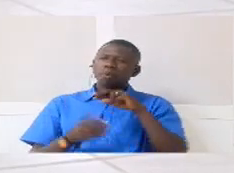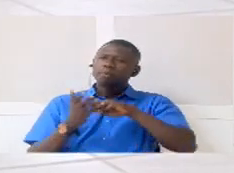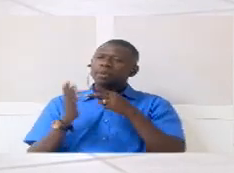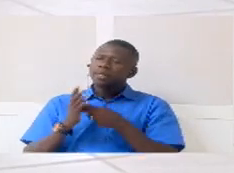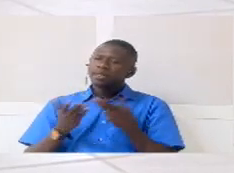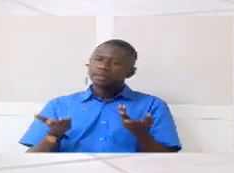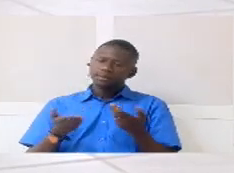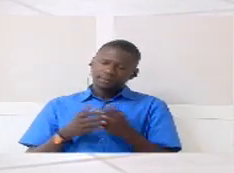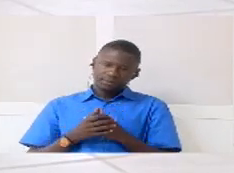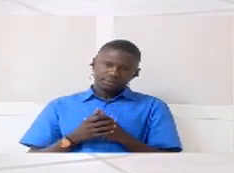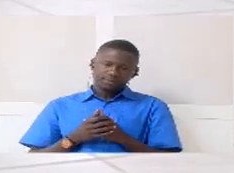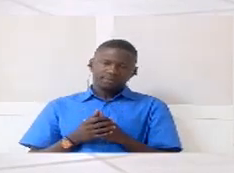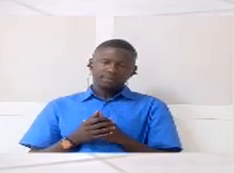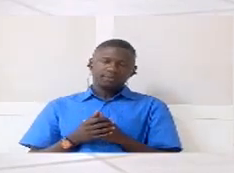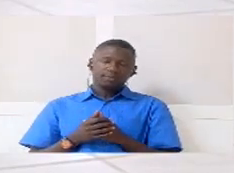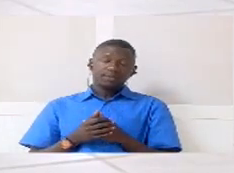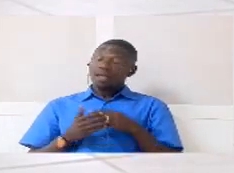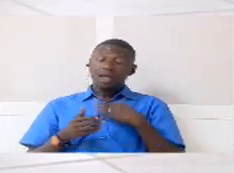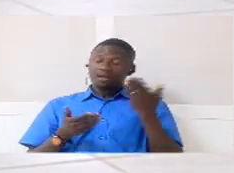former president, Yaya Jame.